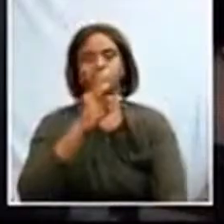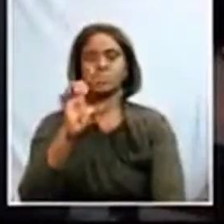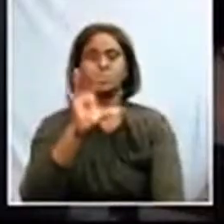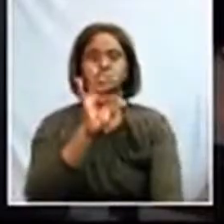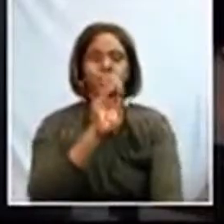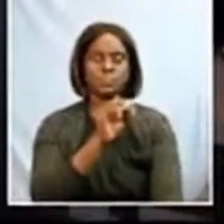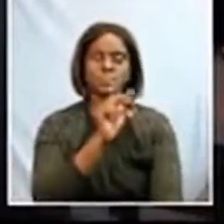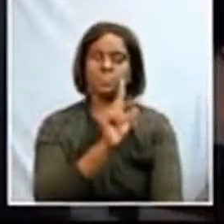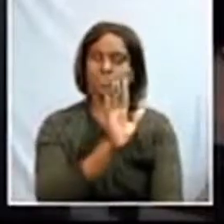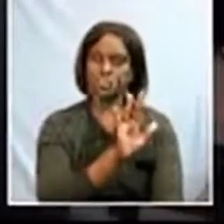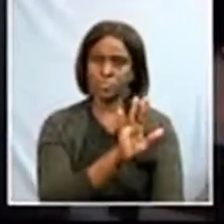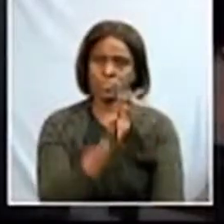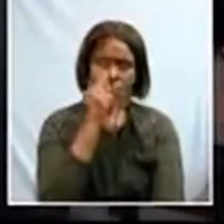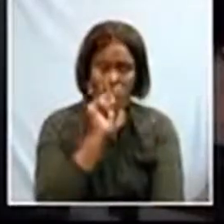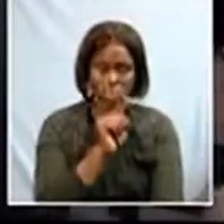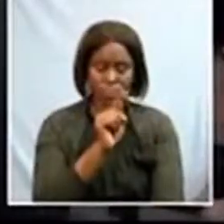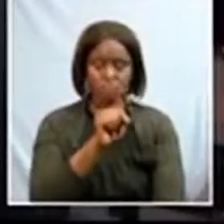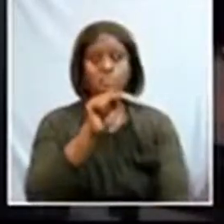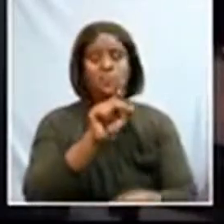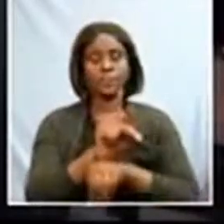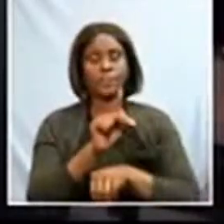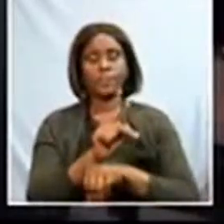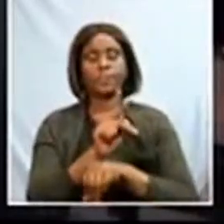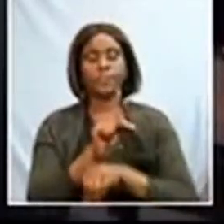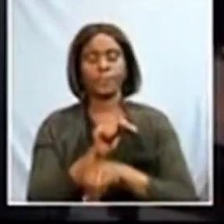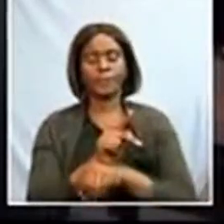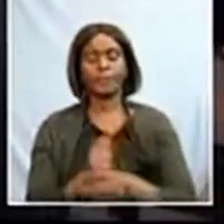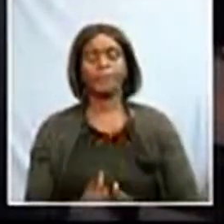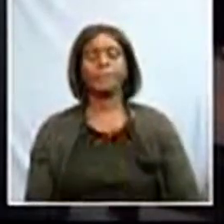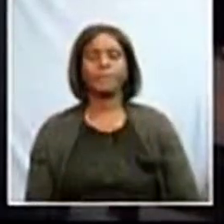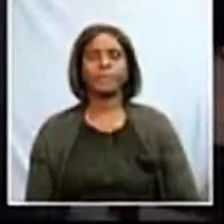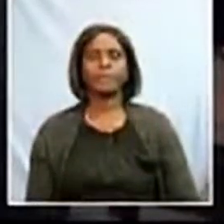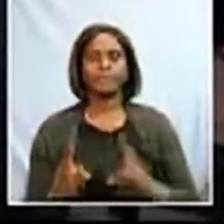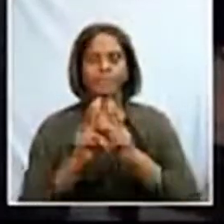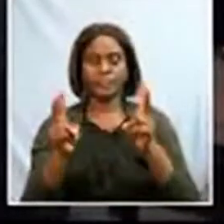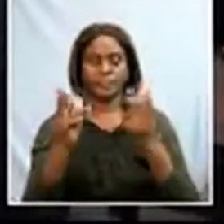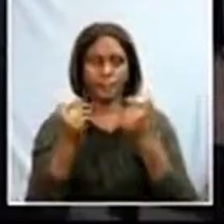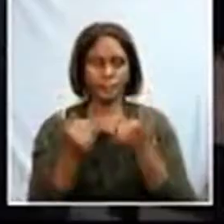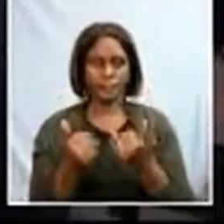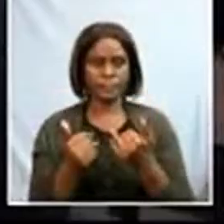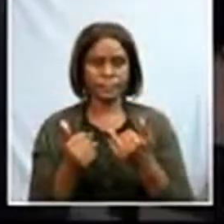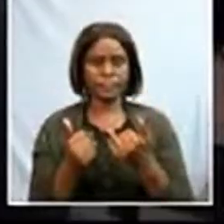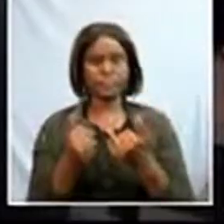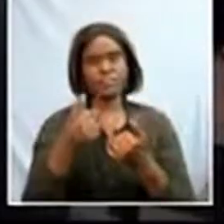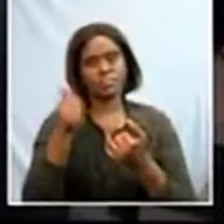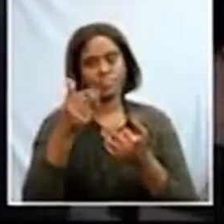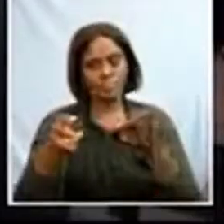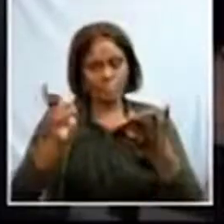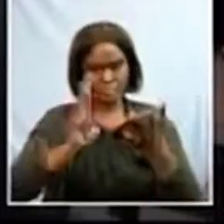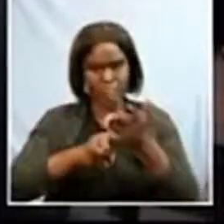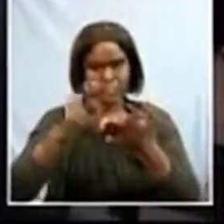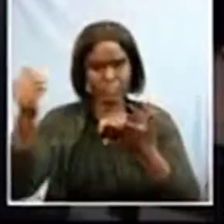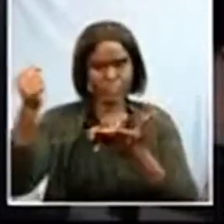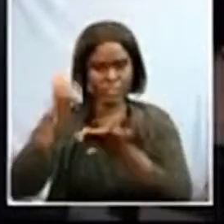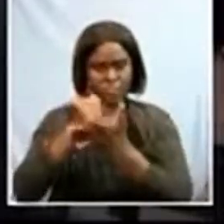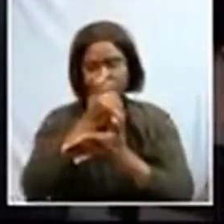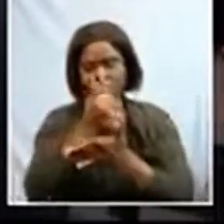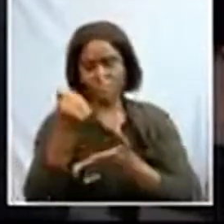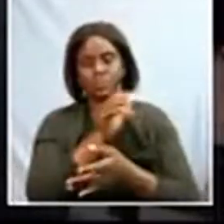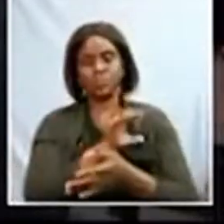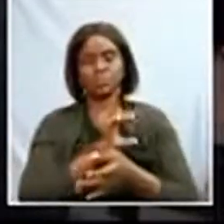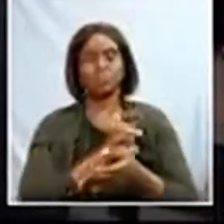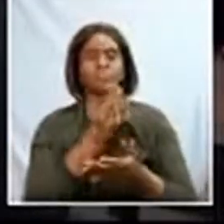54,790 kwacha for this particular project. So you engaged another